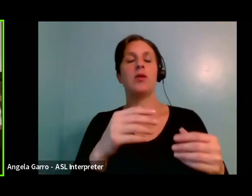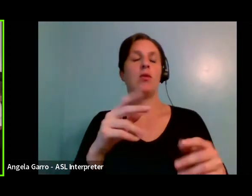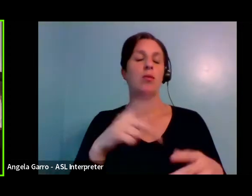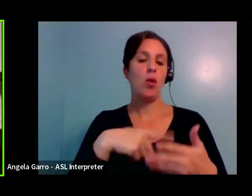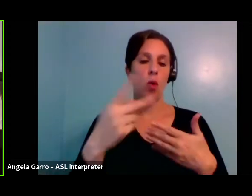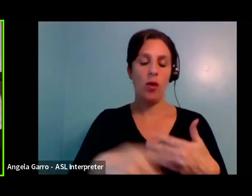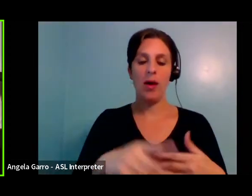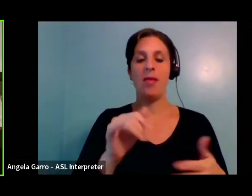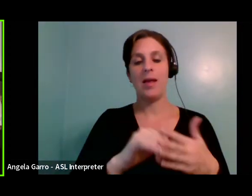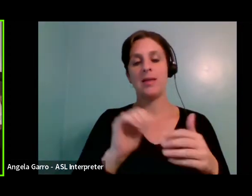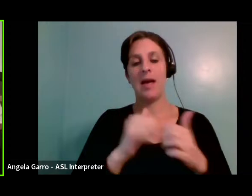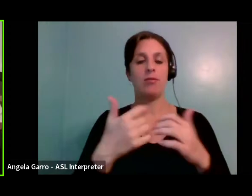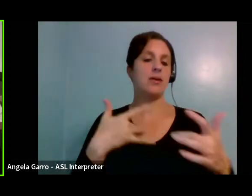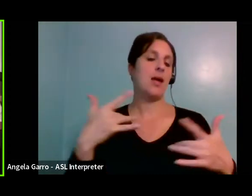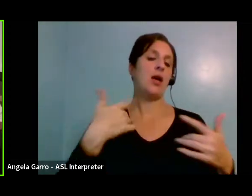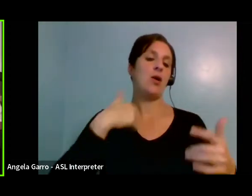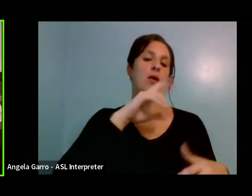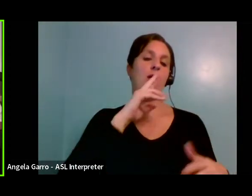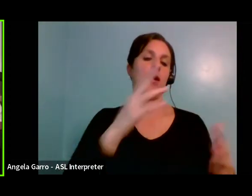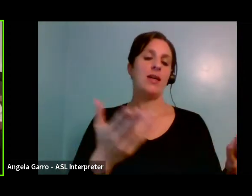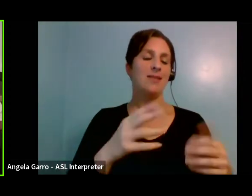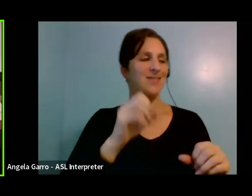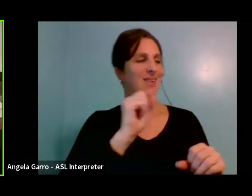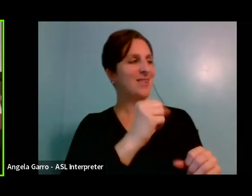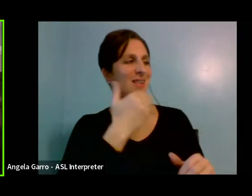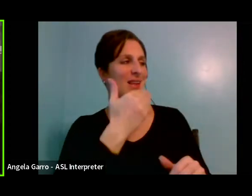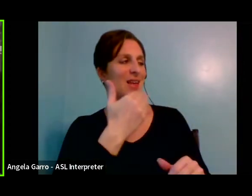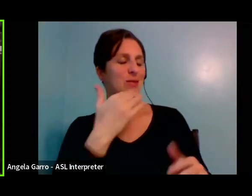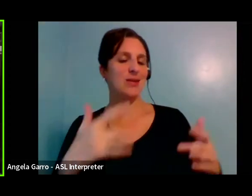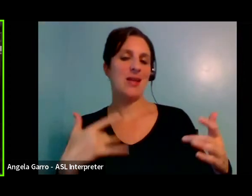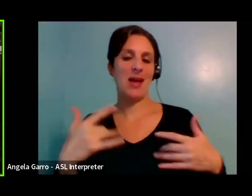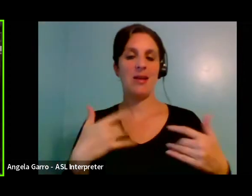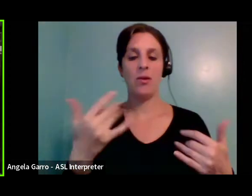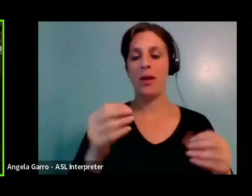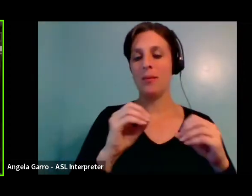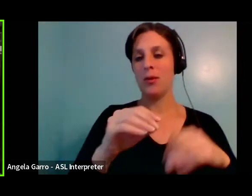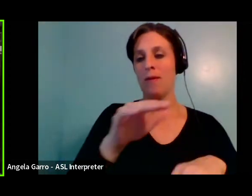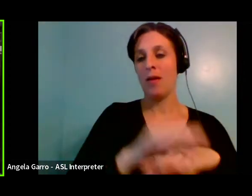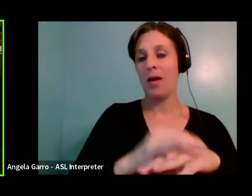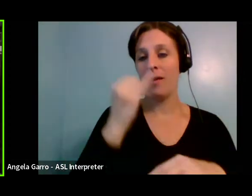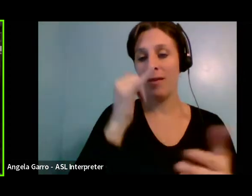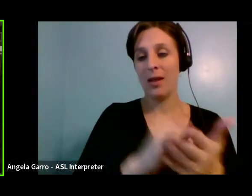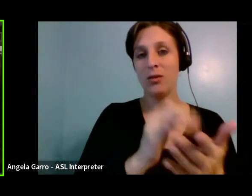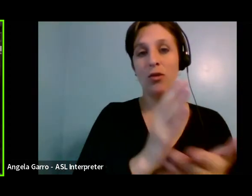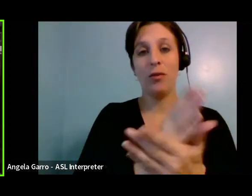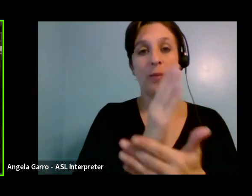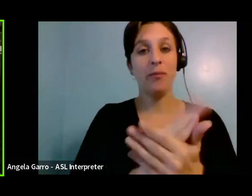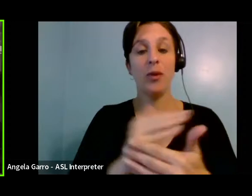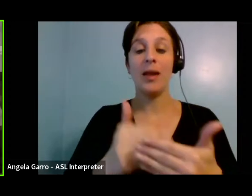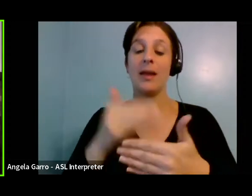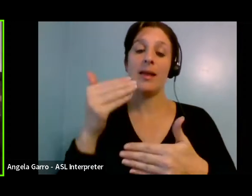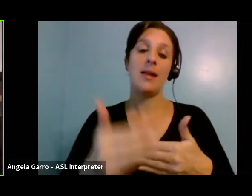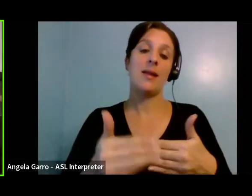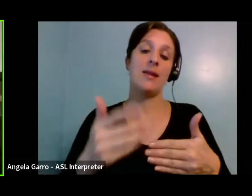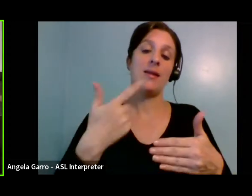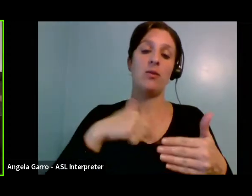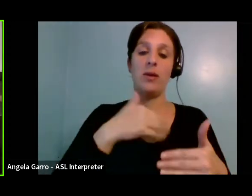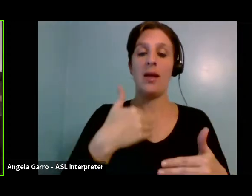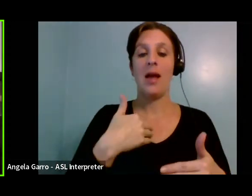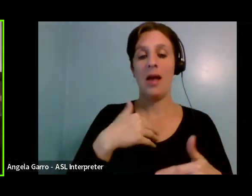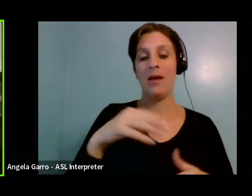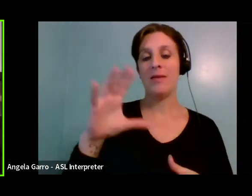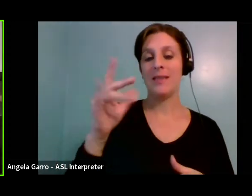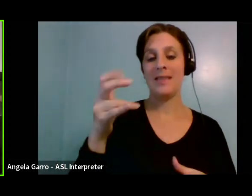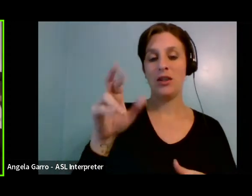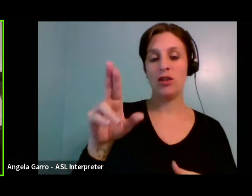Yeah, excellent. Thank you. Exciting. Okay, I'm going to move on, if that's okay. Yeah. So next we have our Cesar Chavez